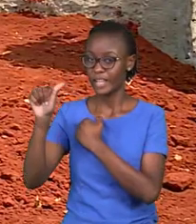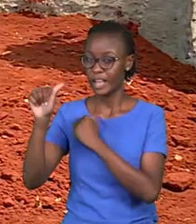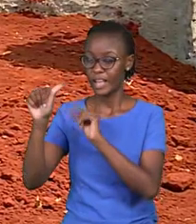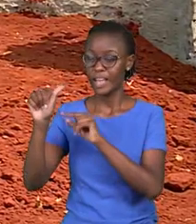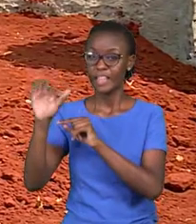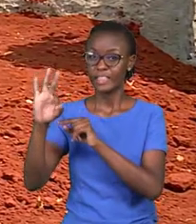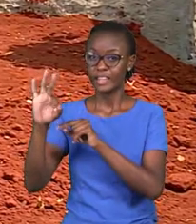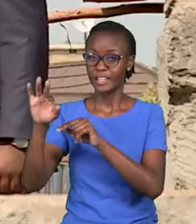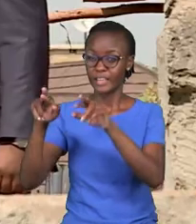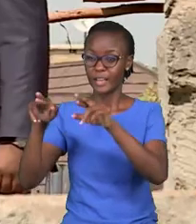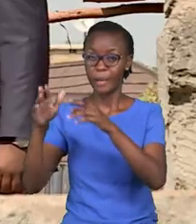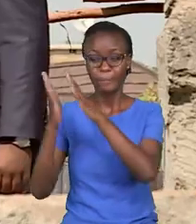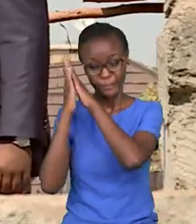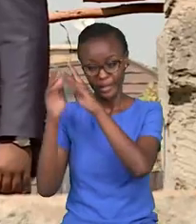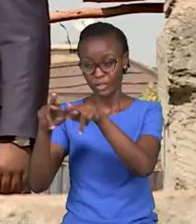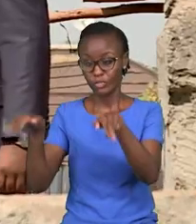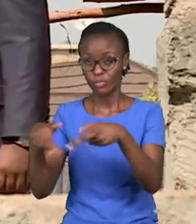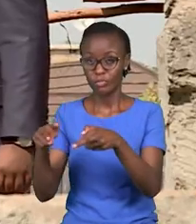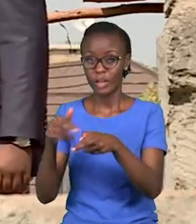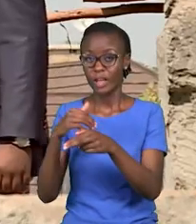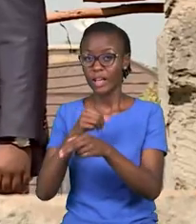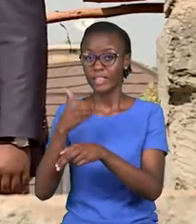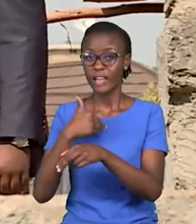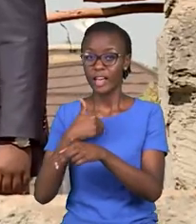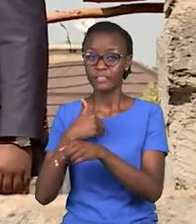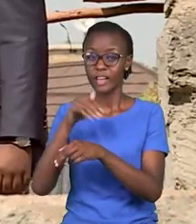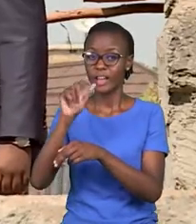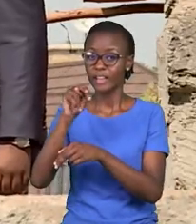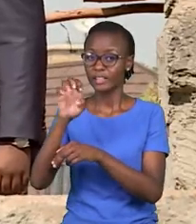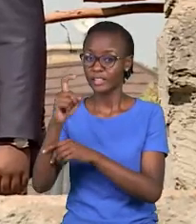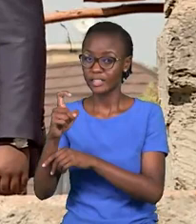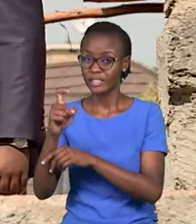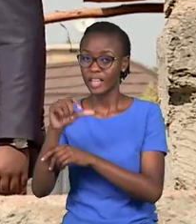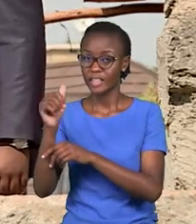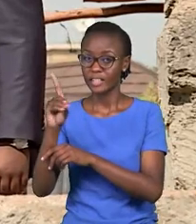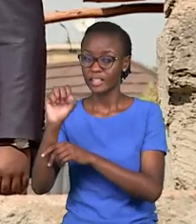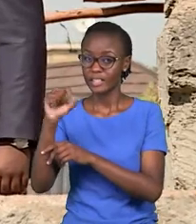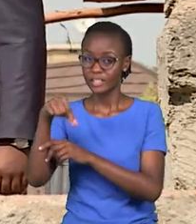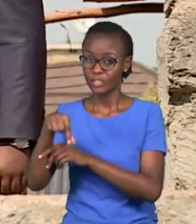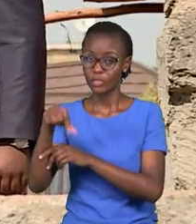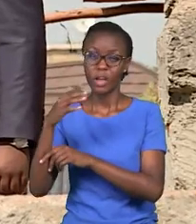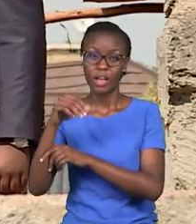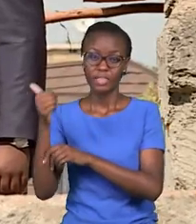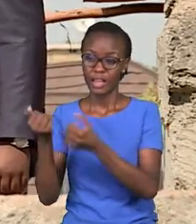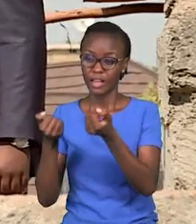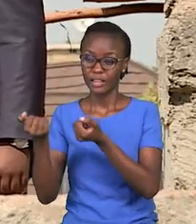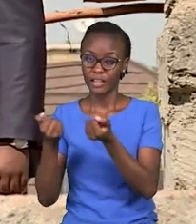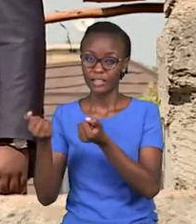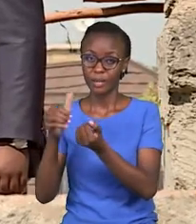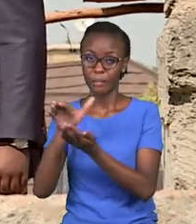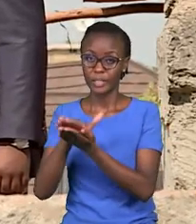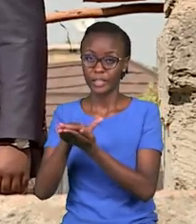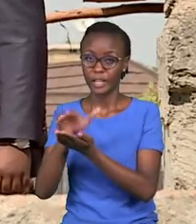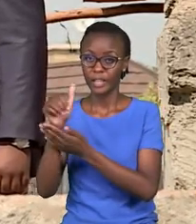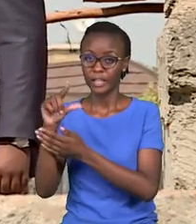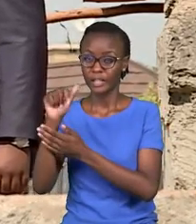bungalow with an annex, which has a one-bedroom studio, DSQ, a carport, and a gazebo area with a